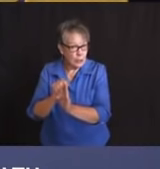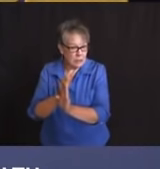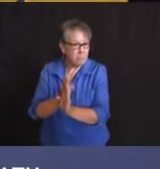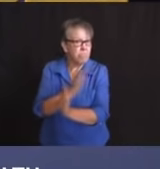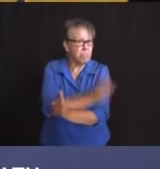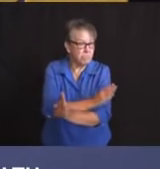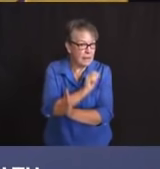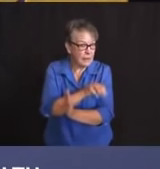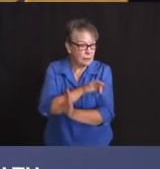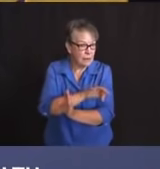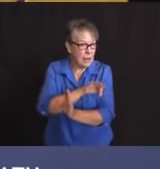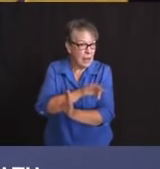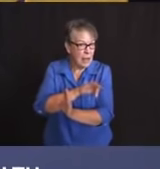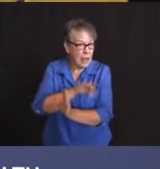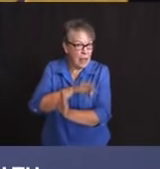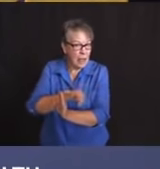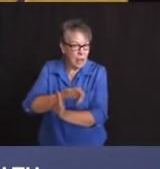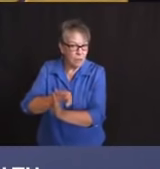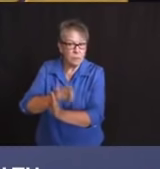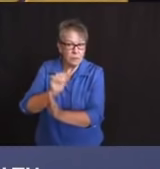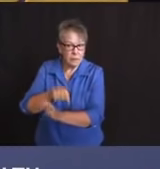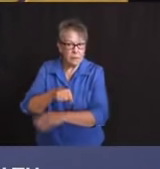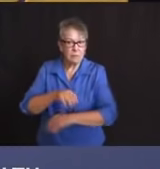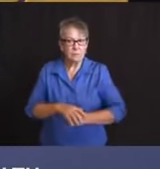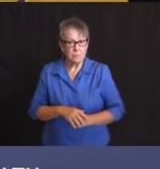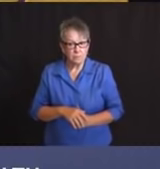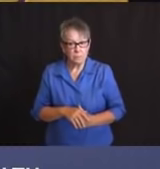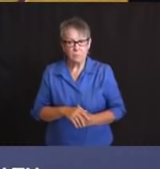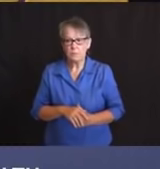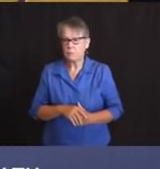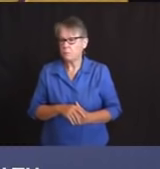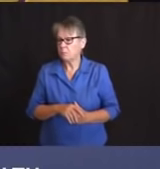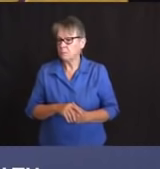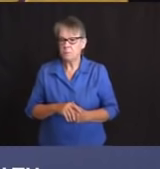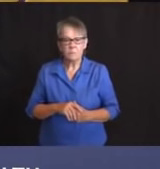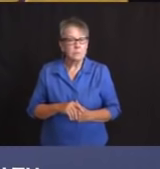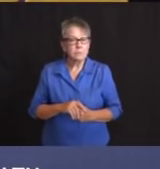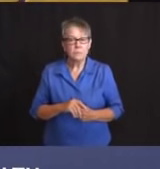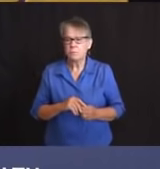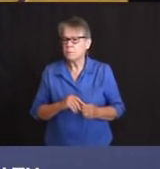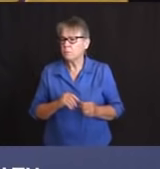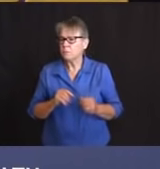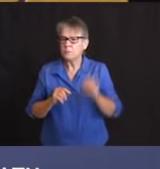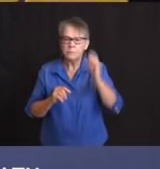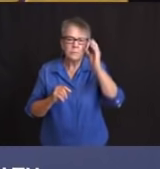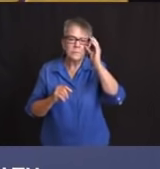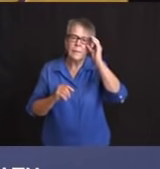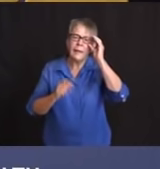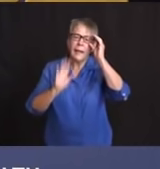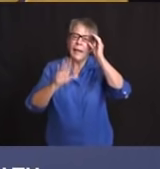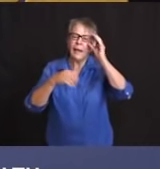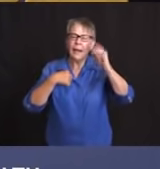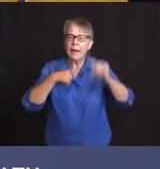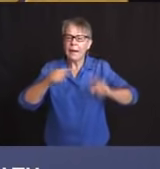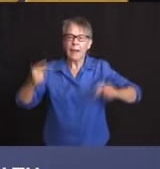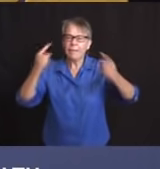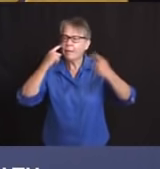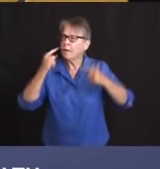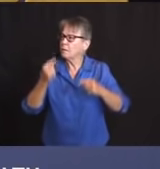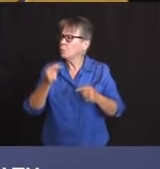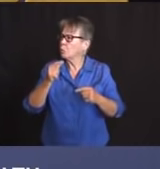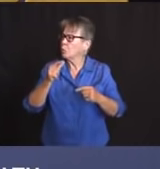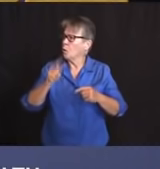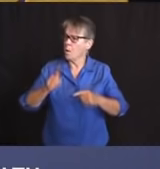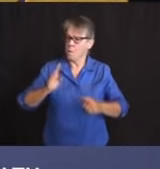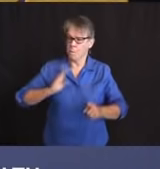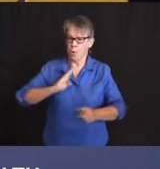allowed to be on boards or not, is the penalties, just like insider trading, have been ratcheted up and are significant.